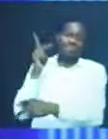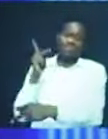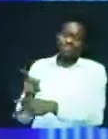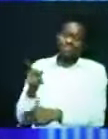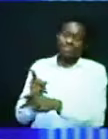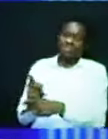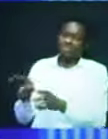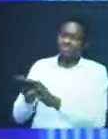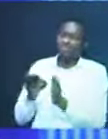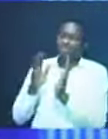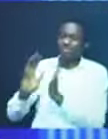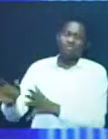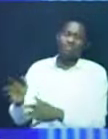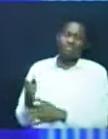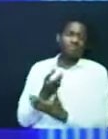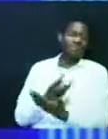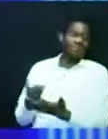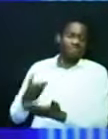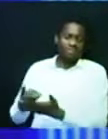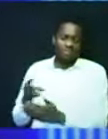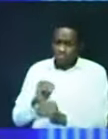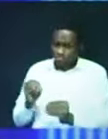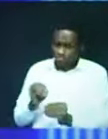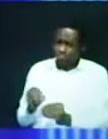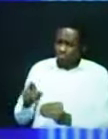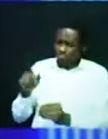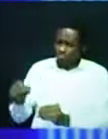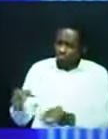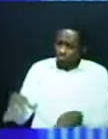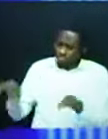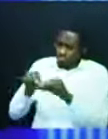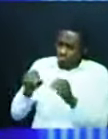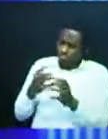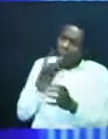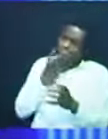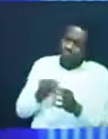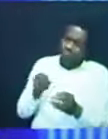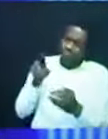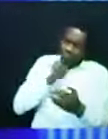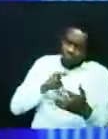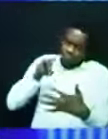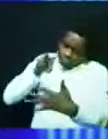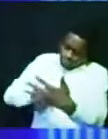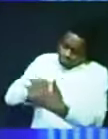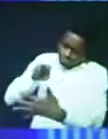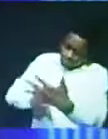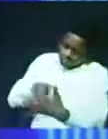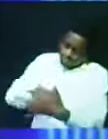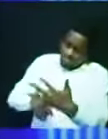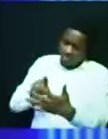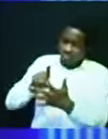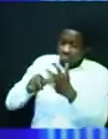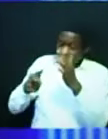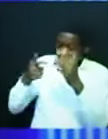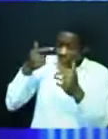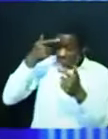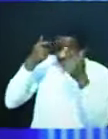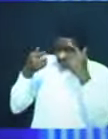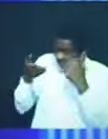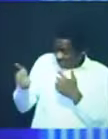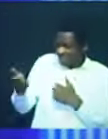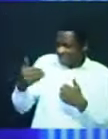because it will give us inheritance. It can, and it can build us up. All